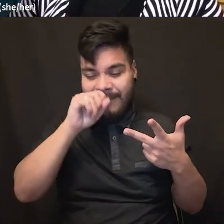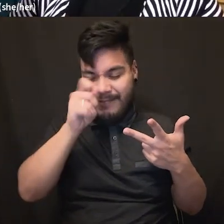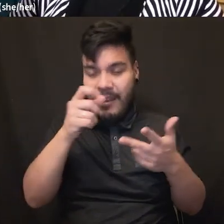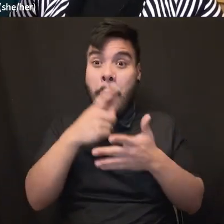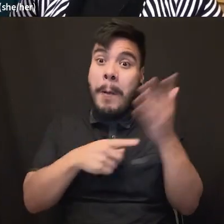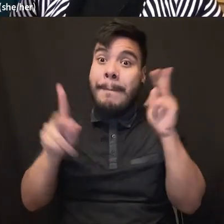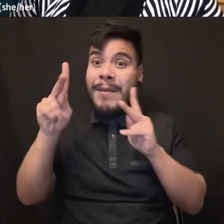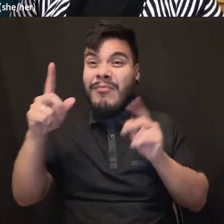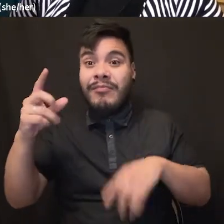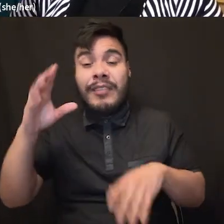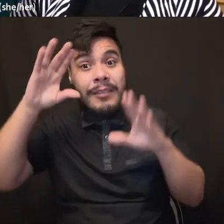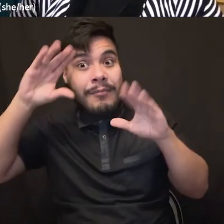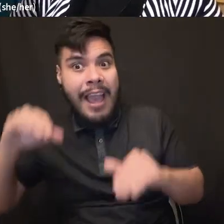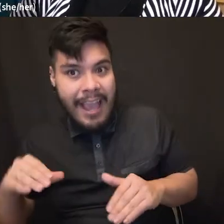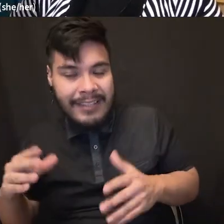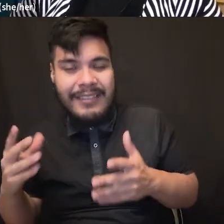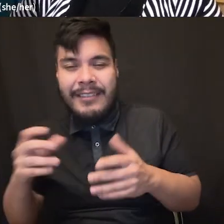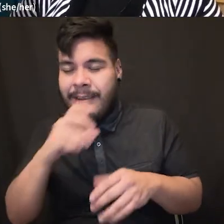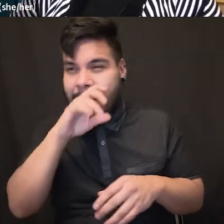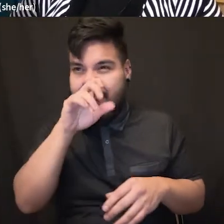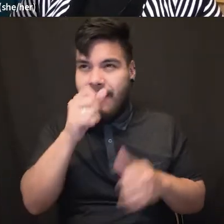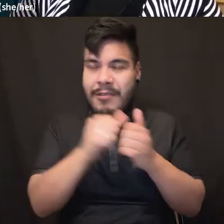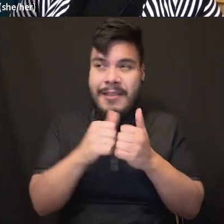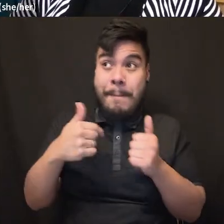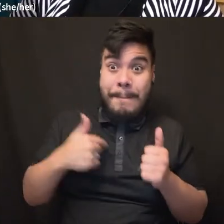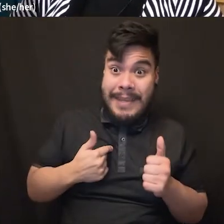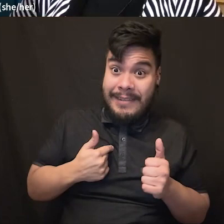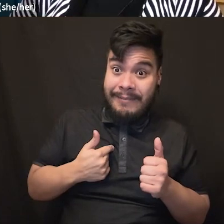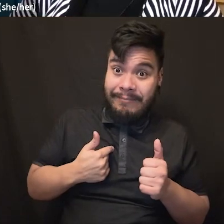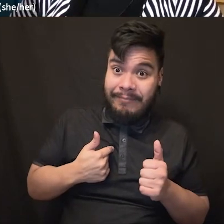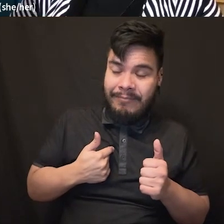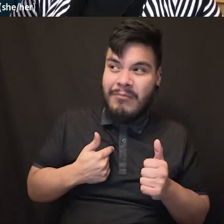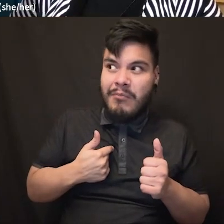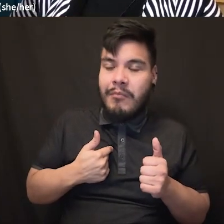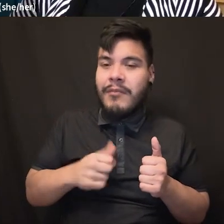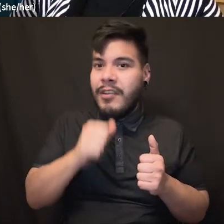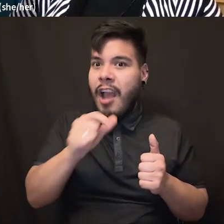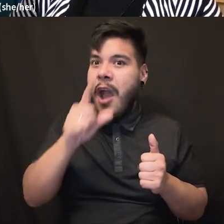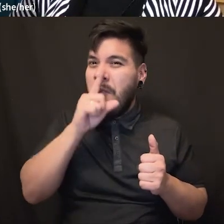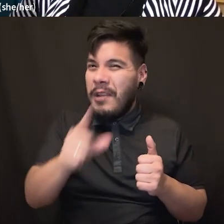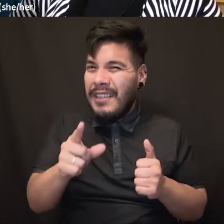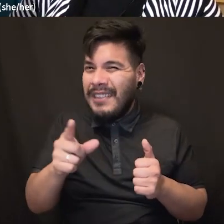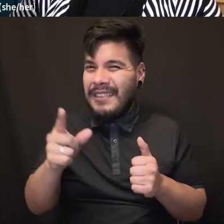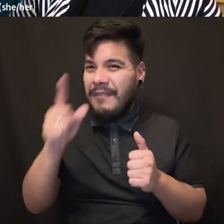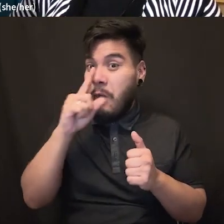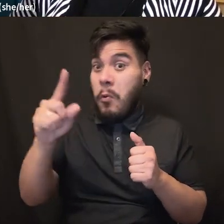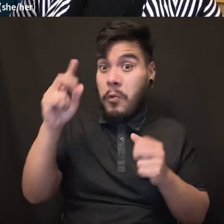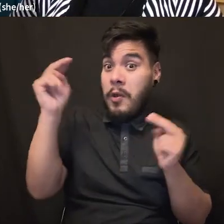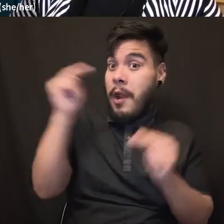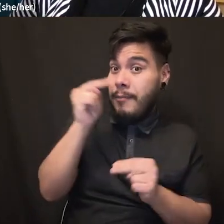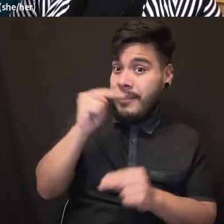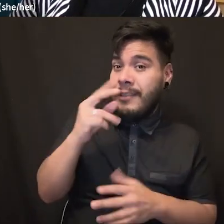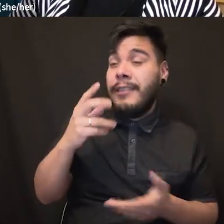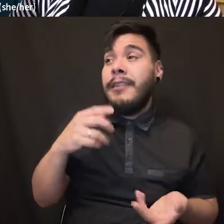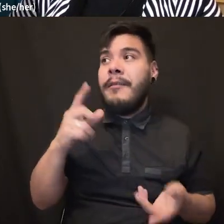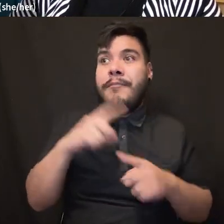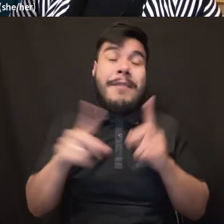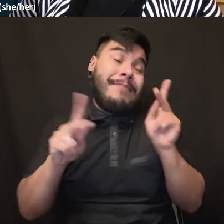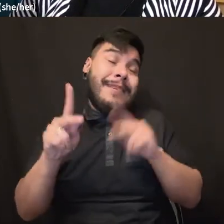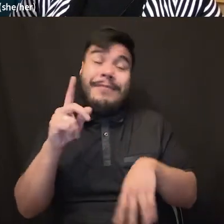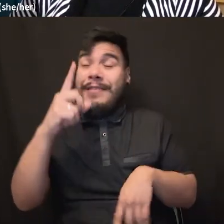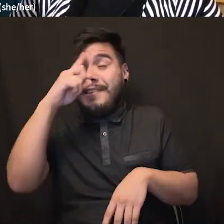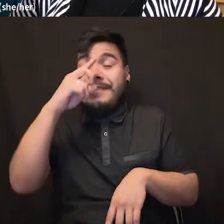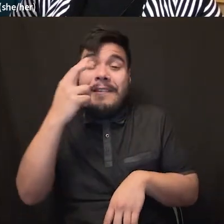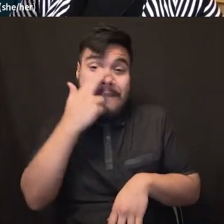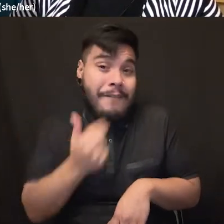the juxtaposition of a person's expectations with me not really selling it for comedy. For somehow people think it is the funniest thing they've ever